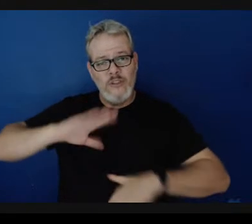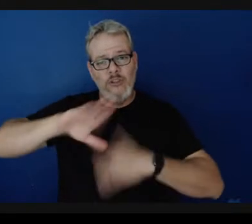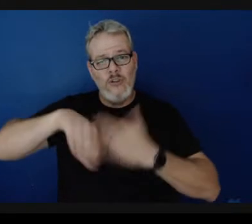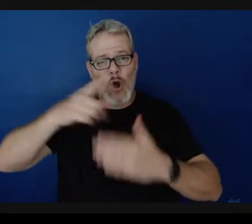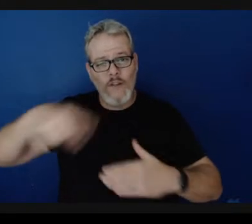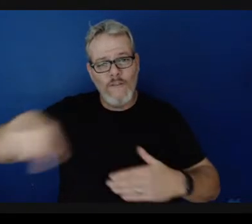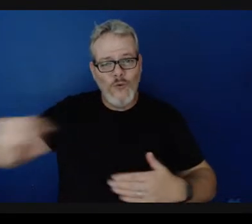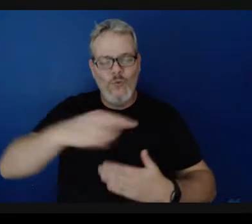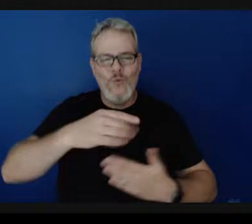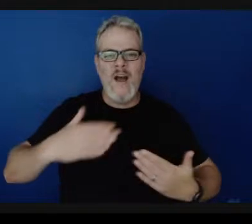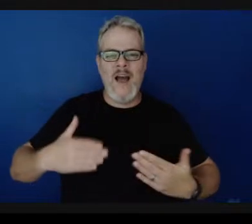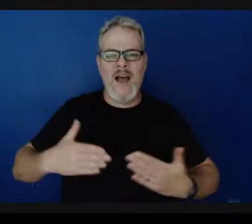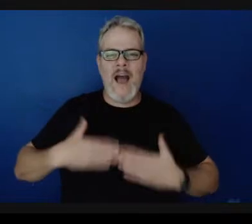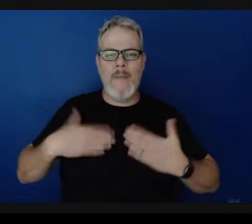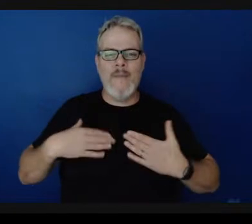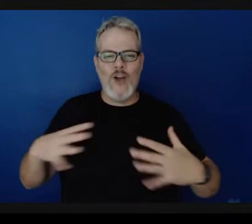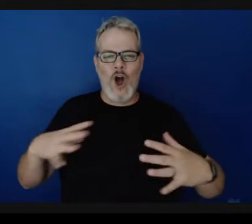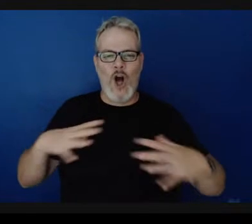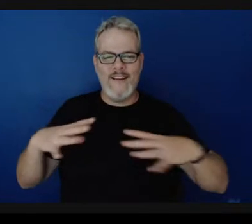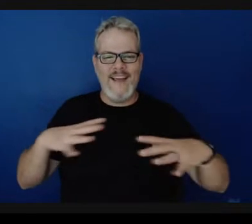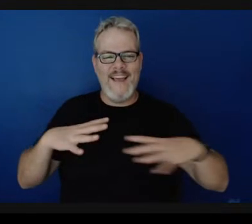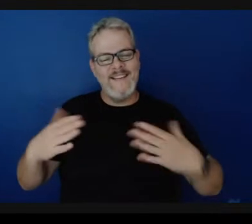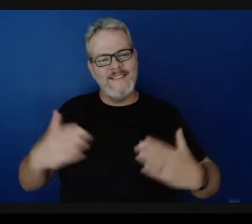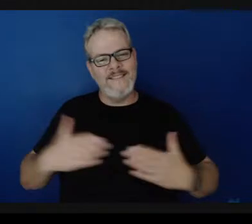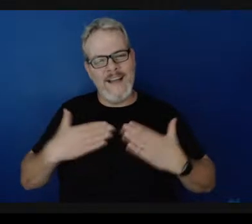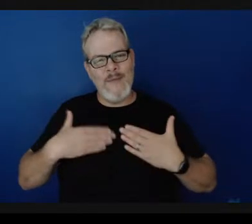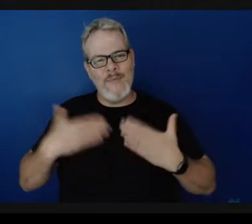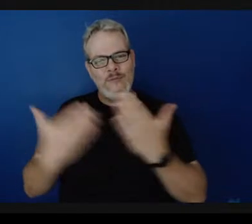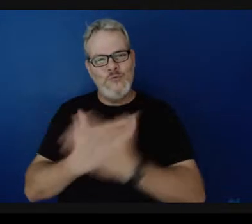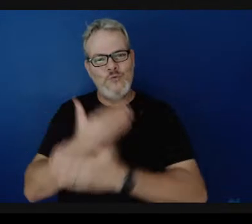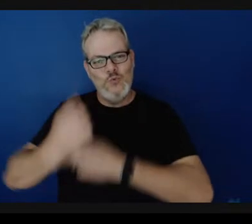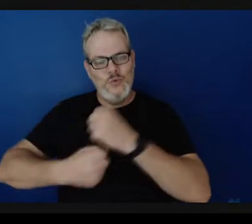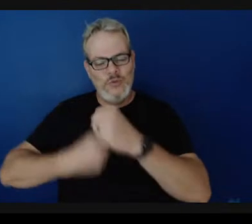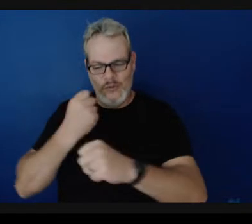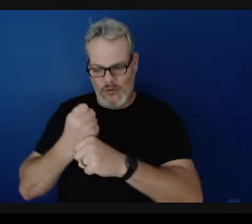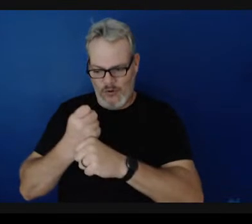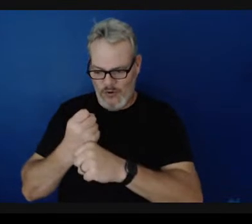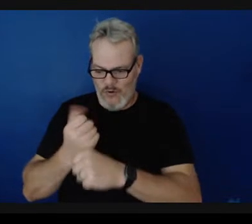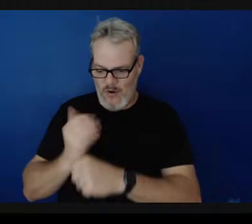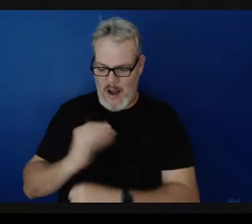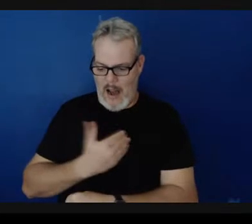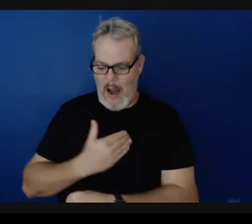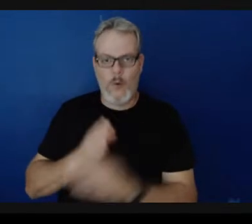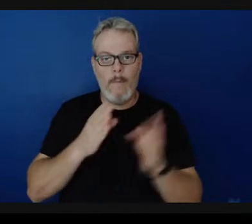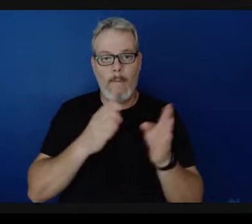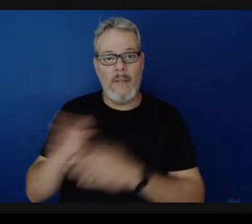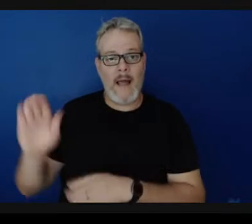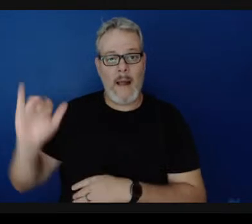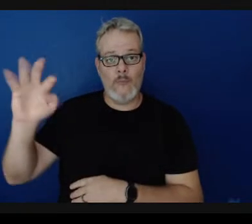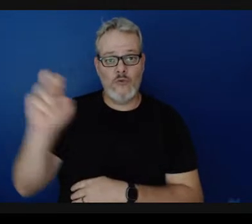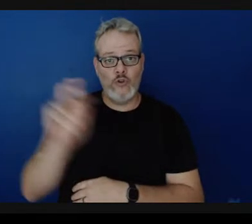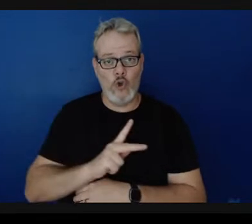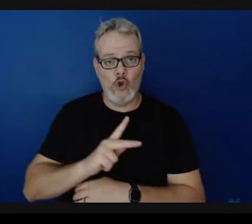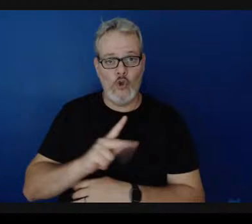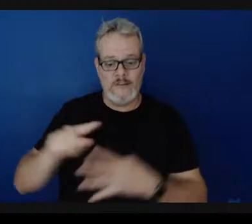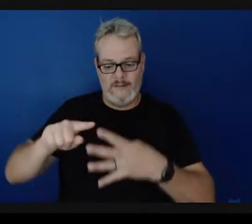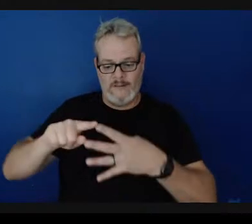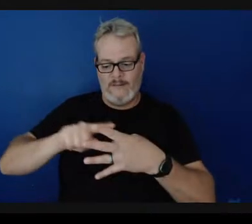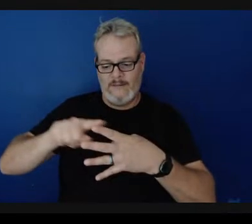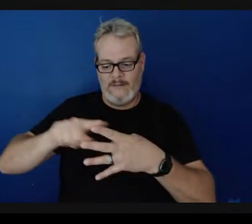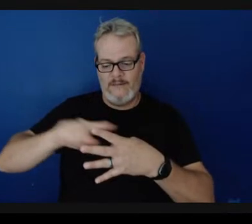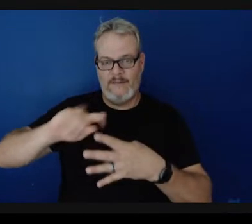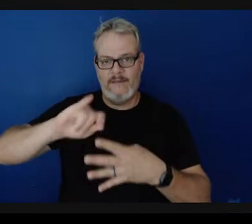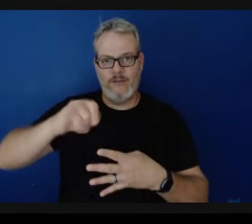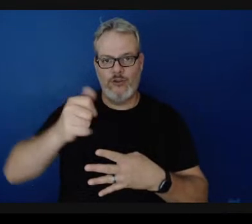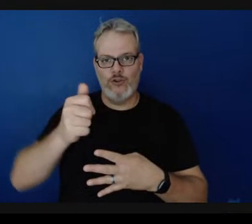Happy holidays, happy New Year. Our planned return is going to be January 9th.